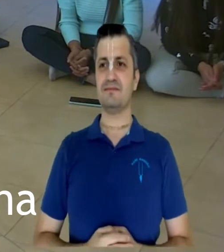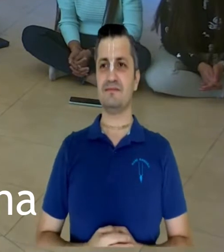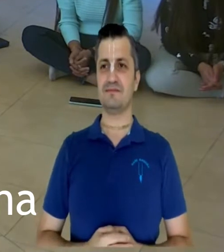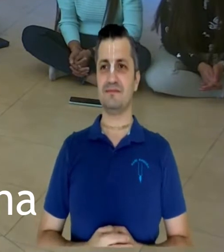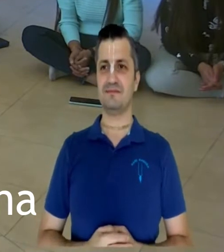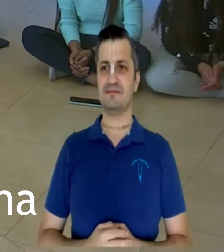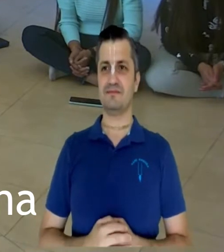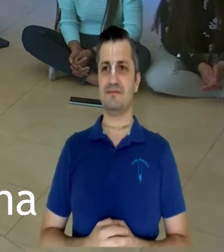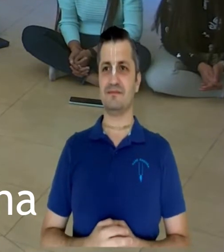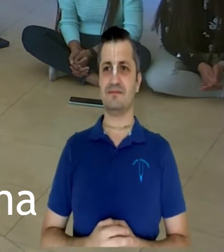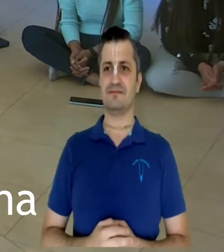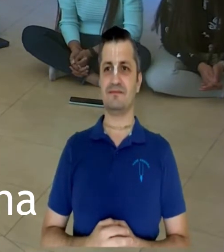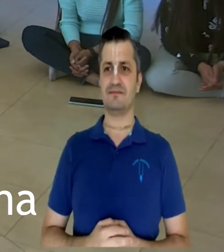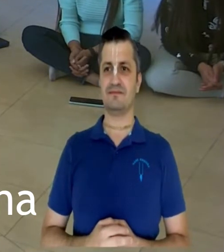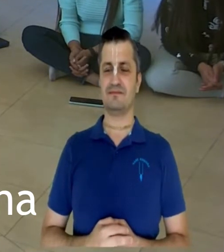Madhava Kunja